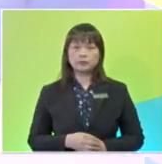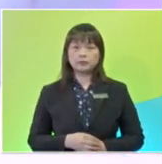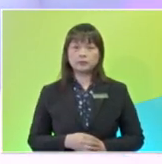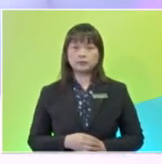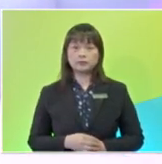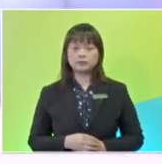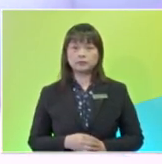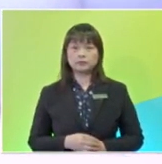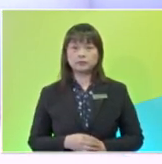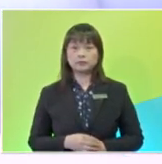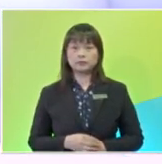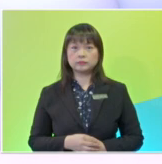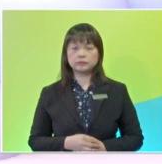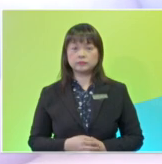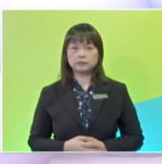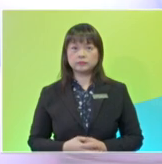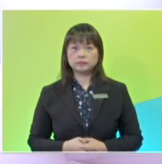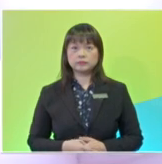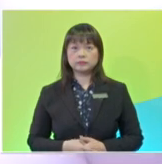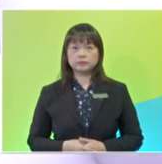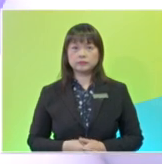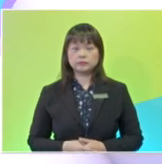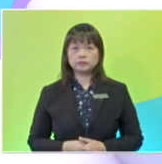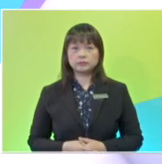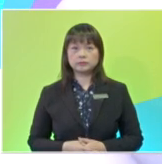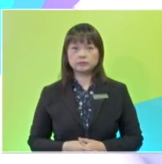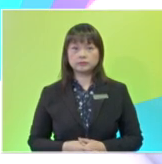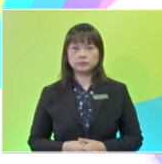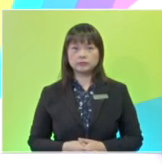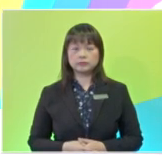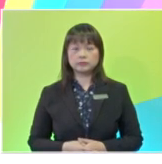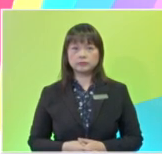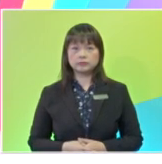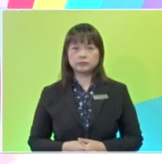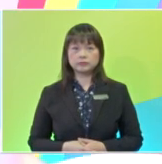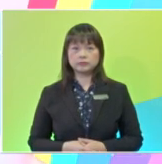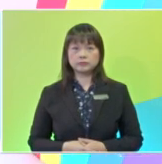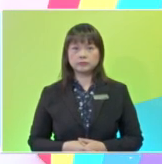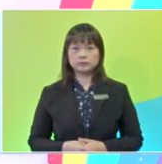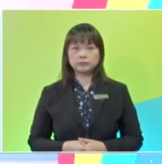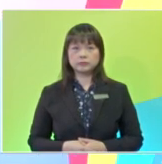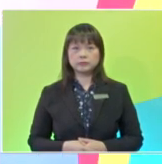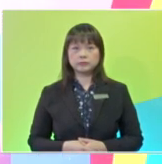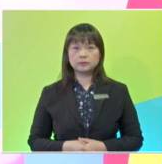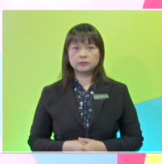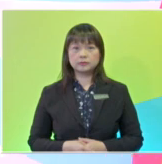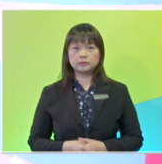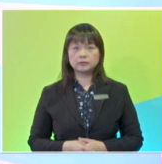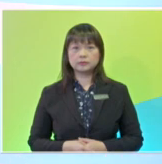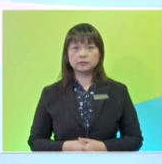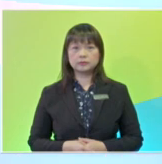right. Regardless. Yeah, regardless. Okay. Okay, so what we're going to do now, we're going to stir this up. Okay.